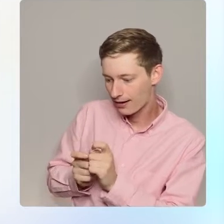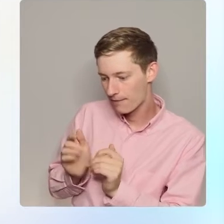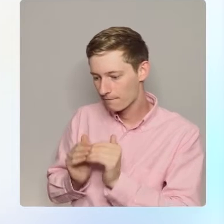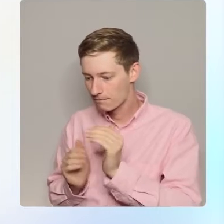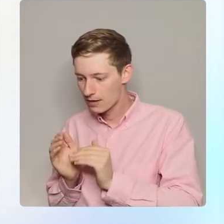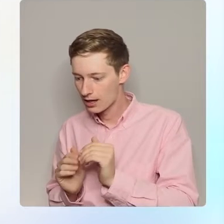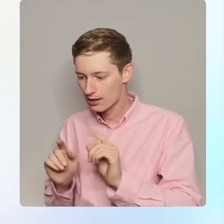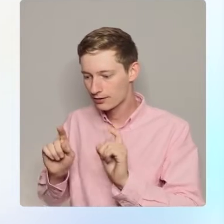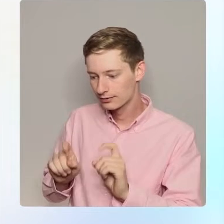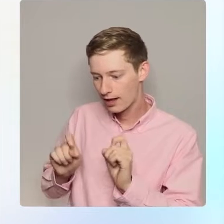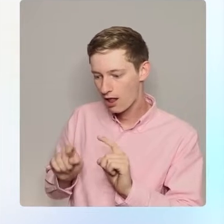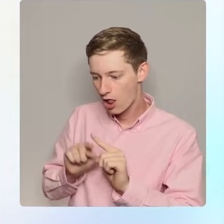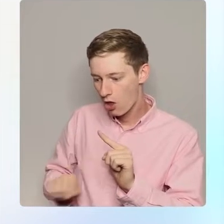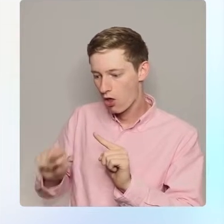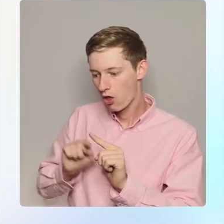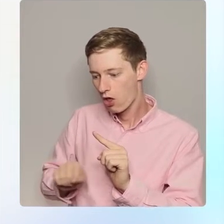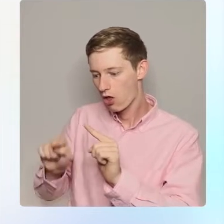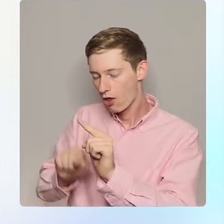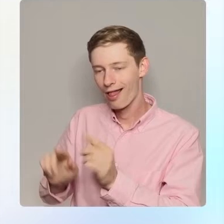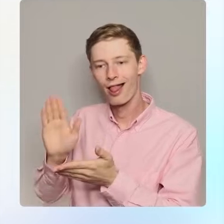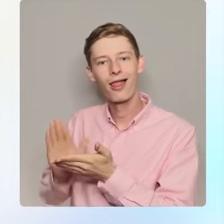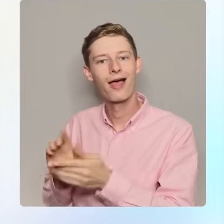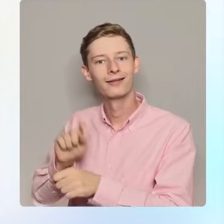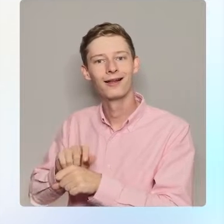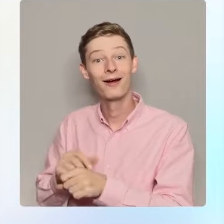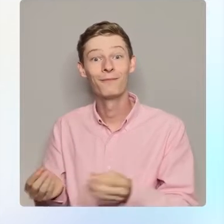by 40%.